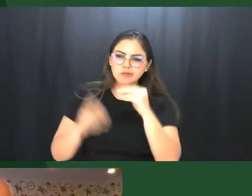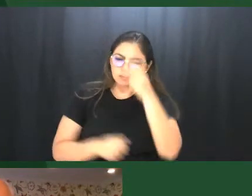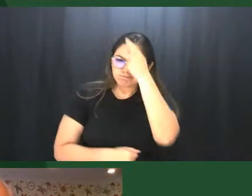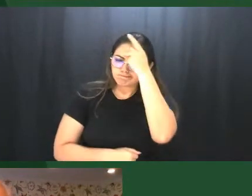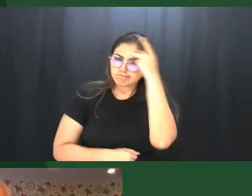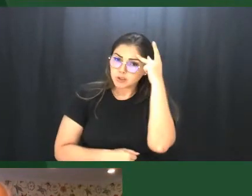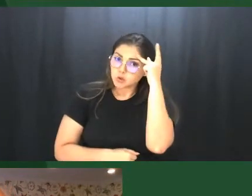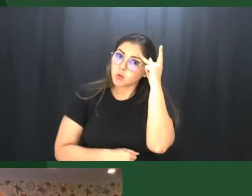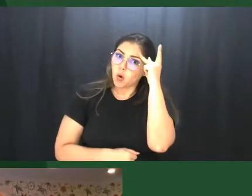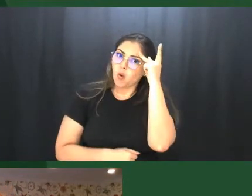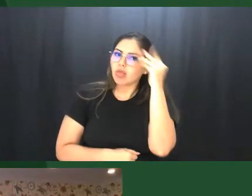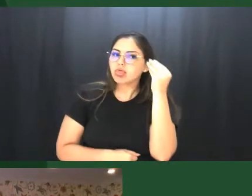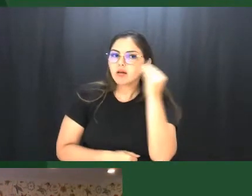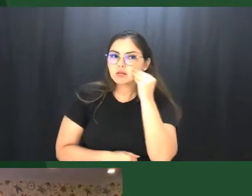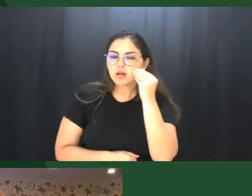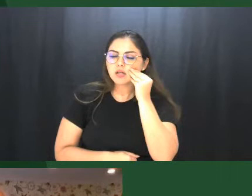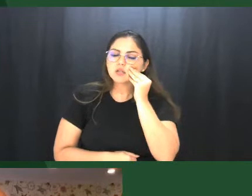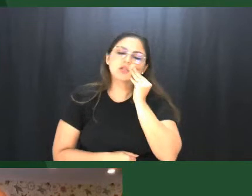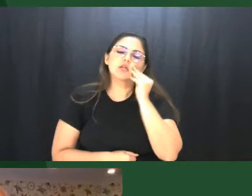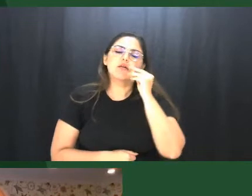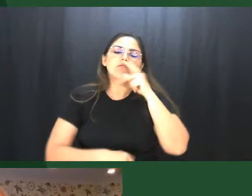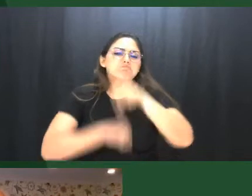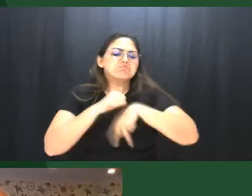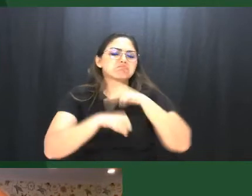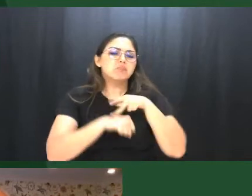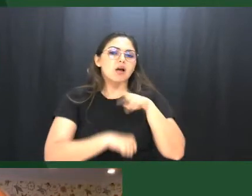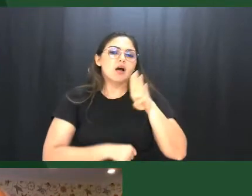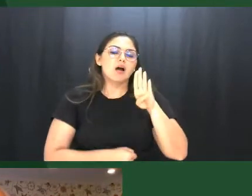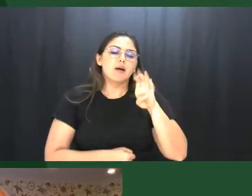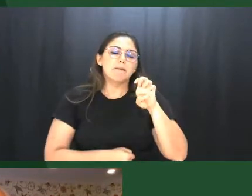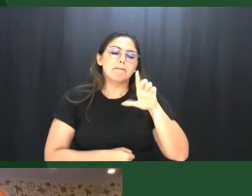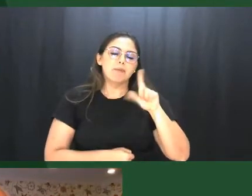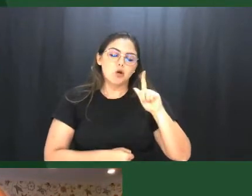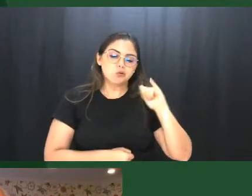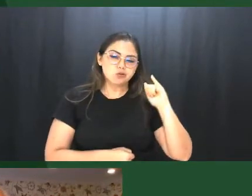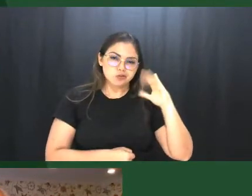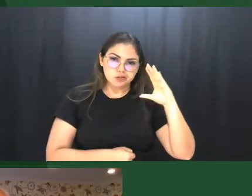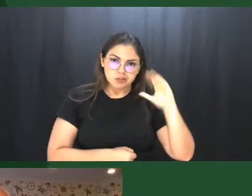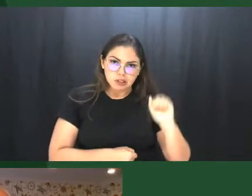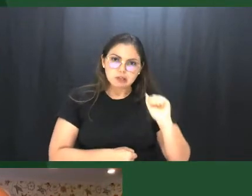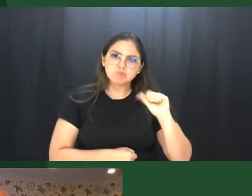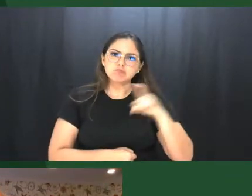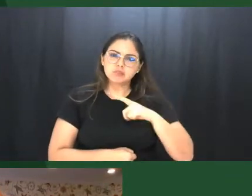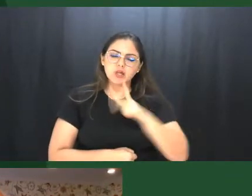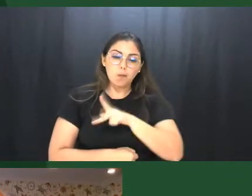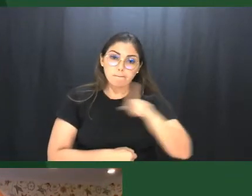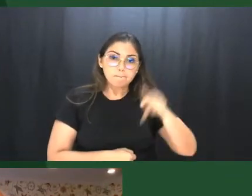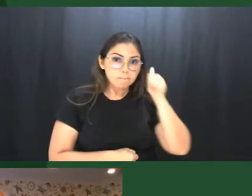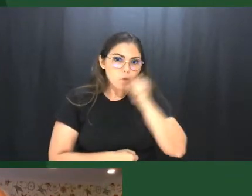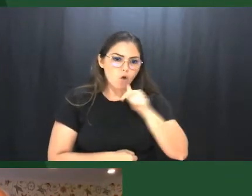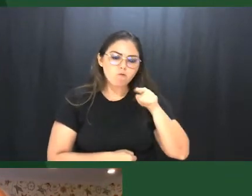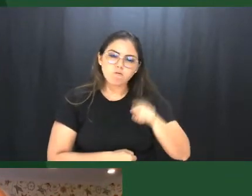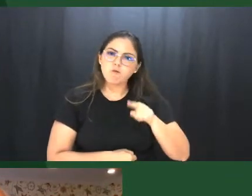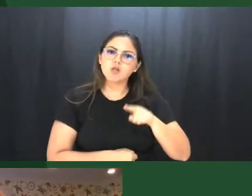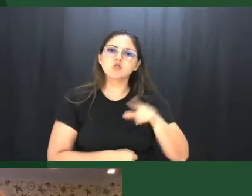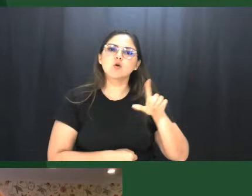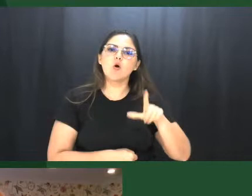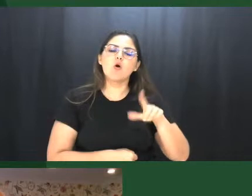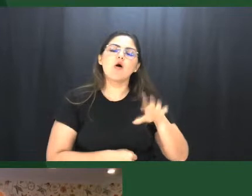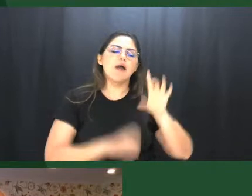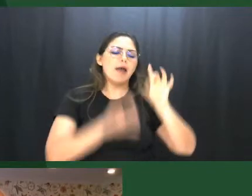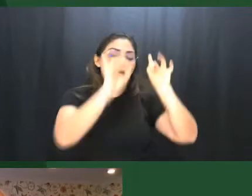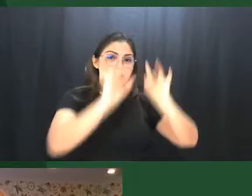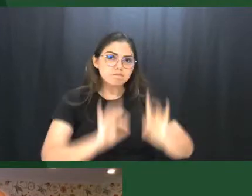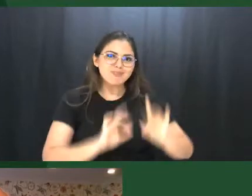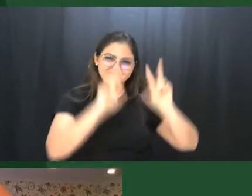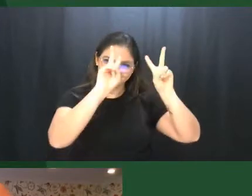in this topic, and she and her team have done a dozen experiments that show again and again that when people are